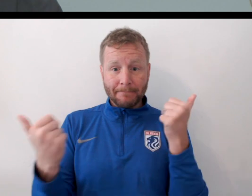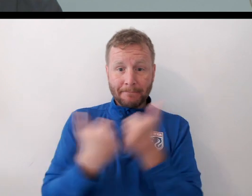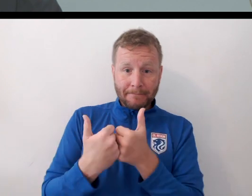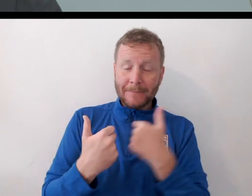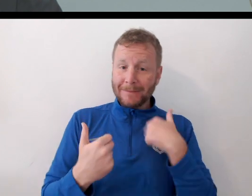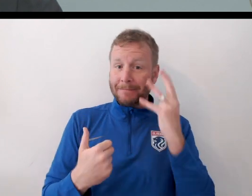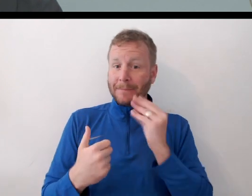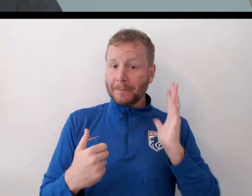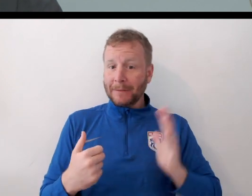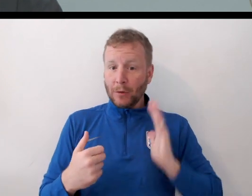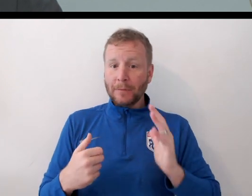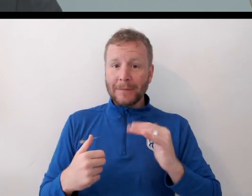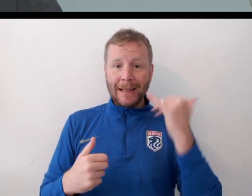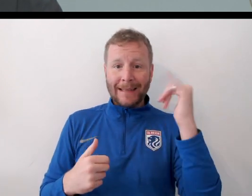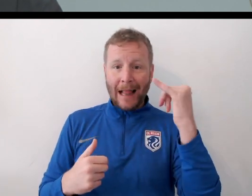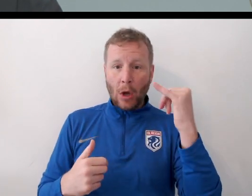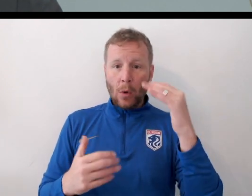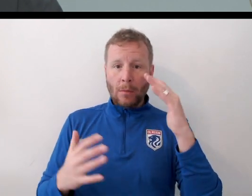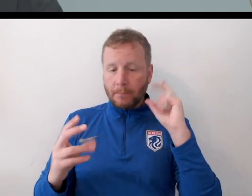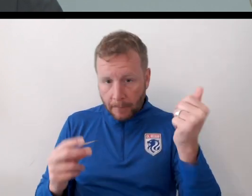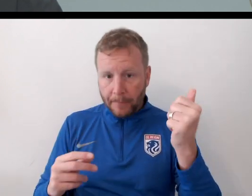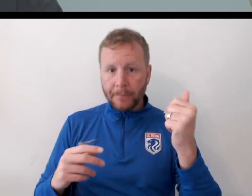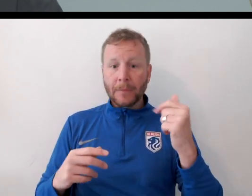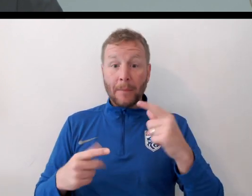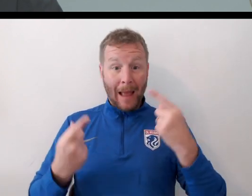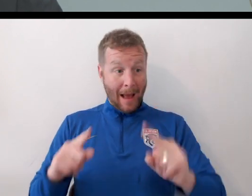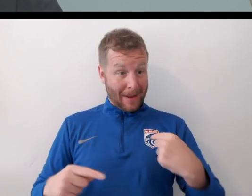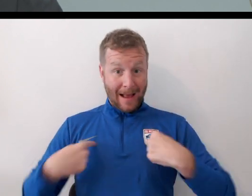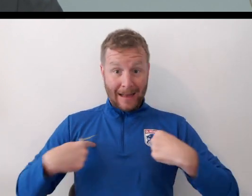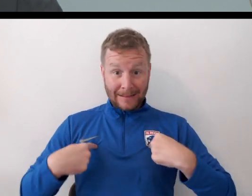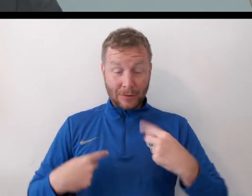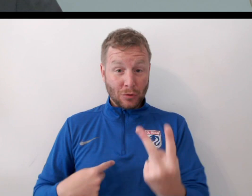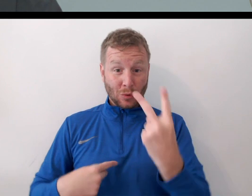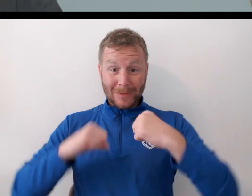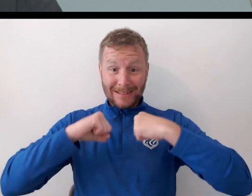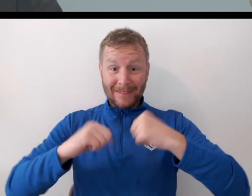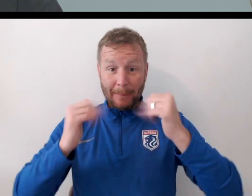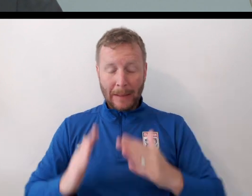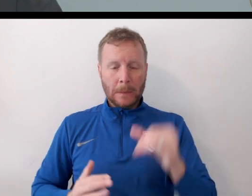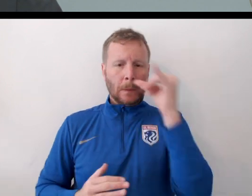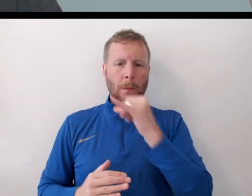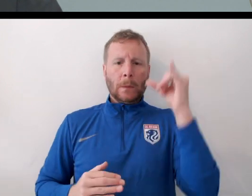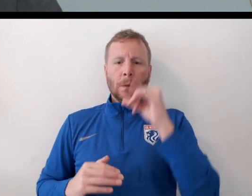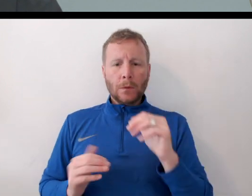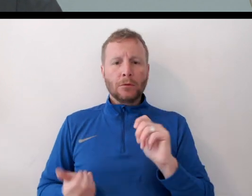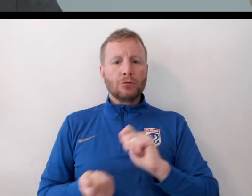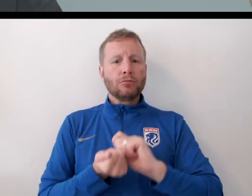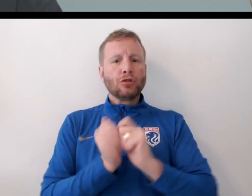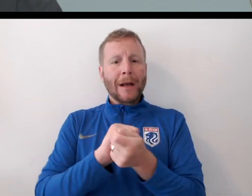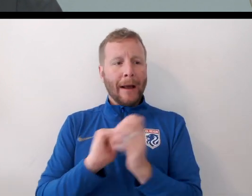against us where we've talked about, you know, giving a quick yellow to stop things, but when it happens to your team, and especially to defensive players, it